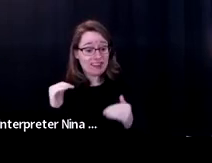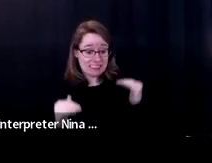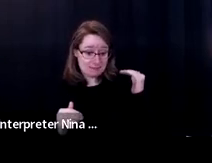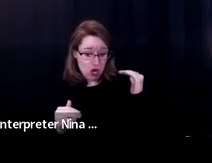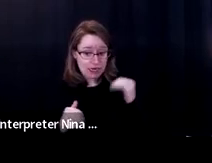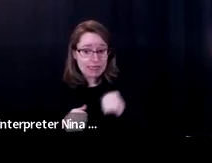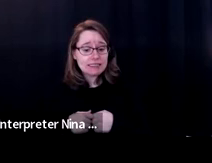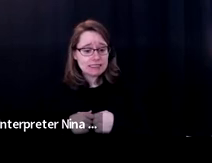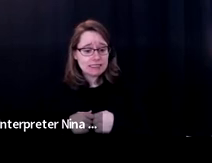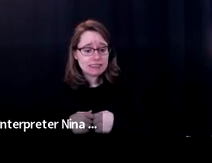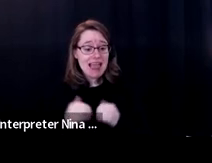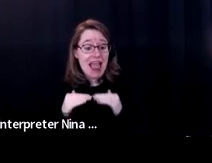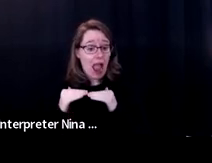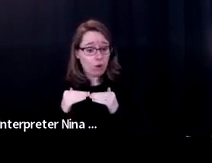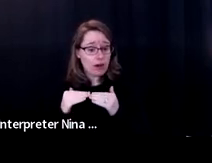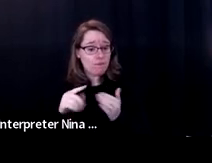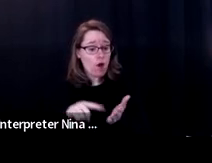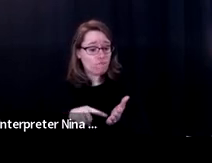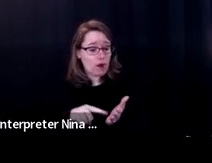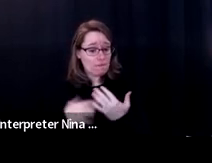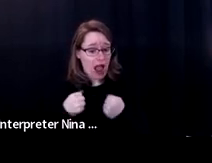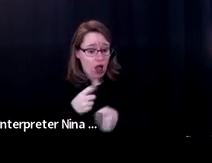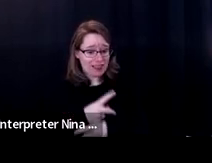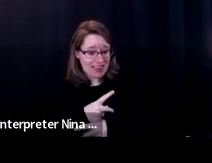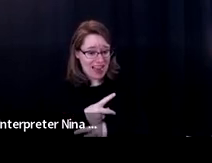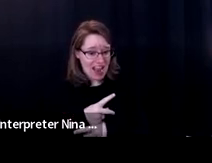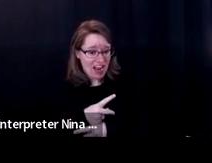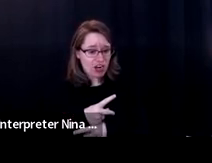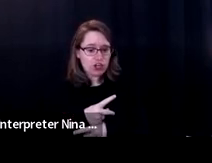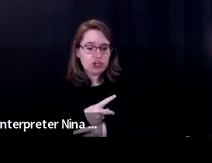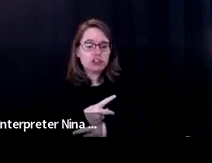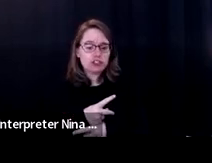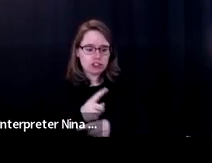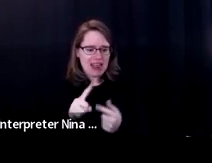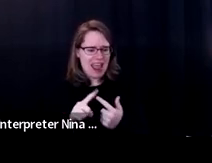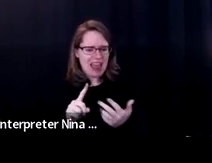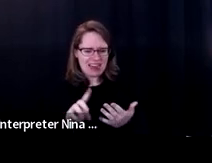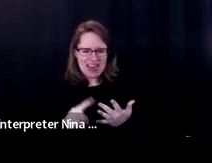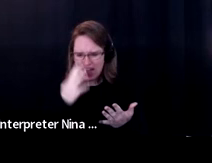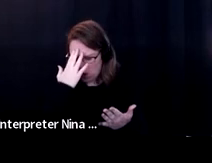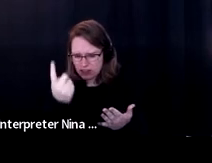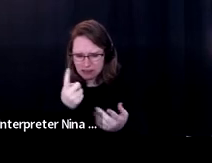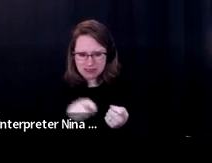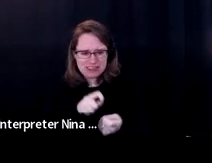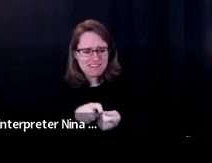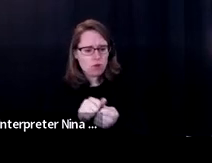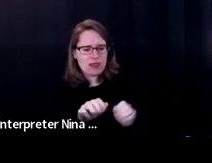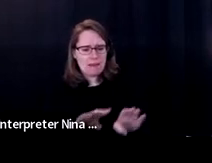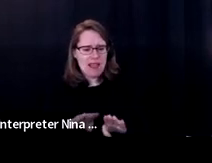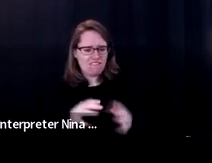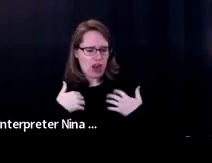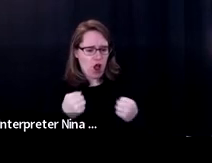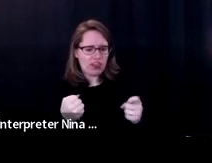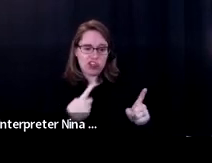like equitable, affordable healthcare. I know that there's something here more specific to behavioral health. So I'm just thinking about red or salmon